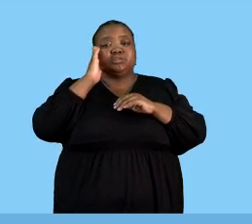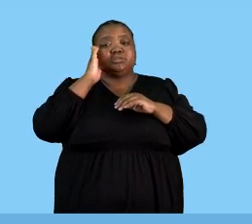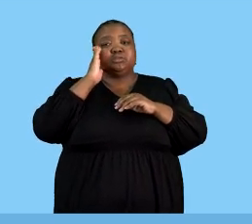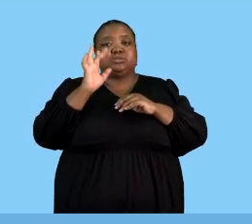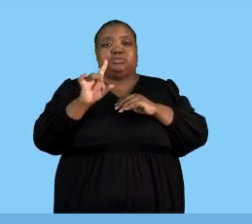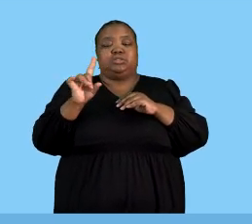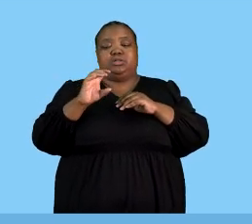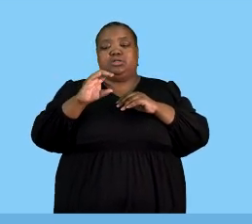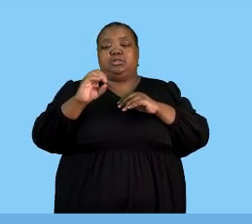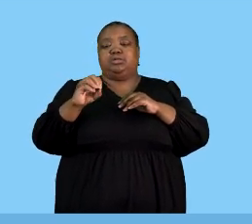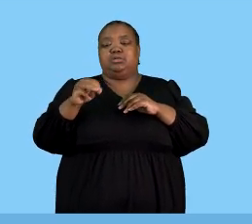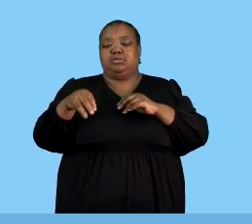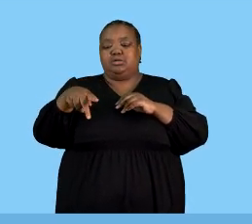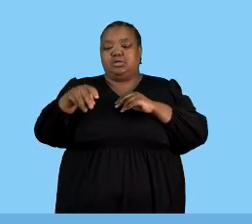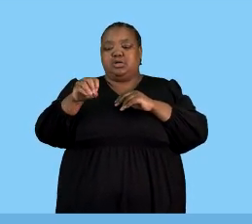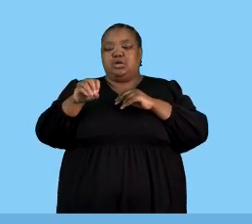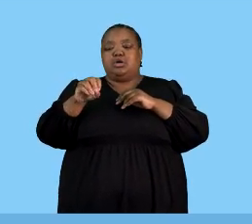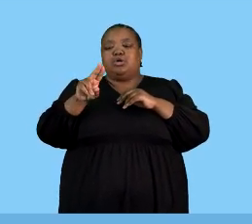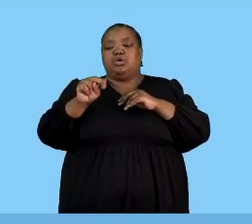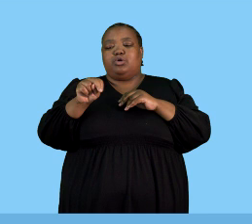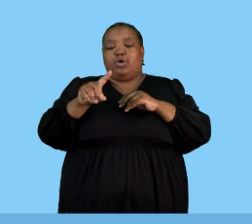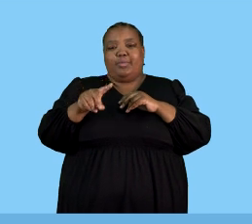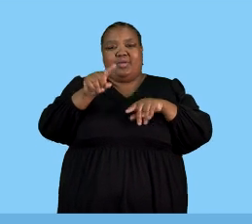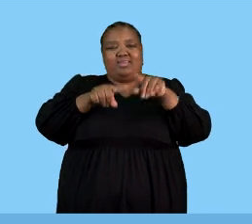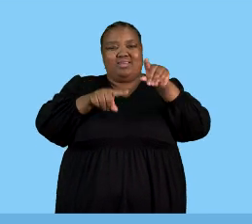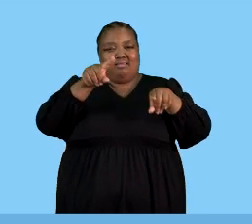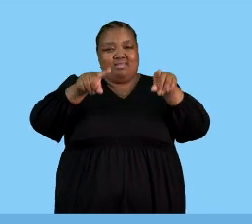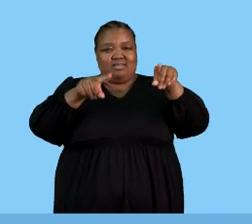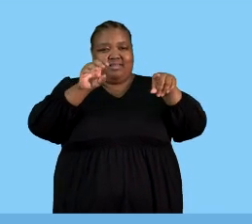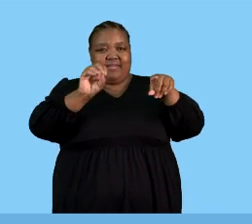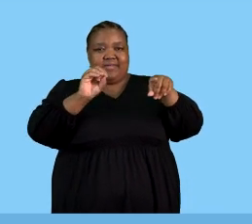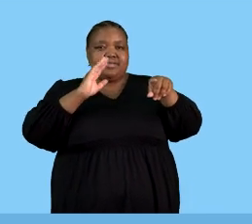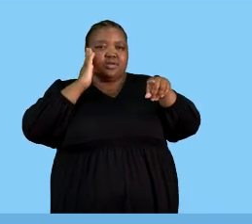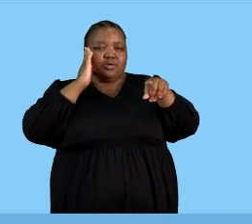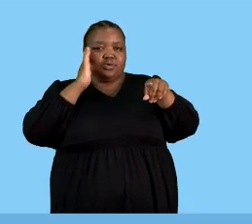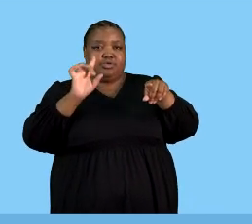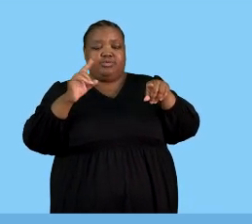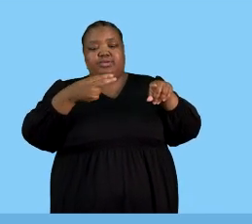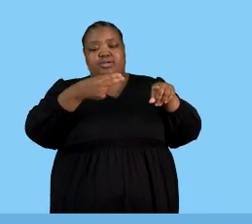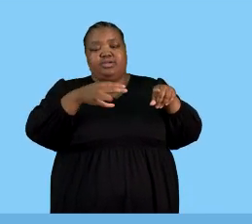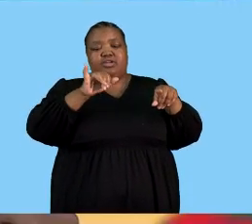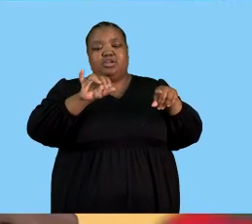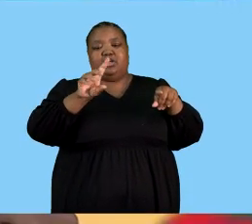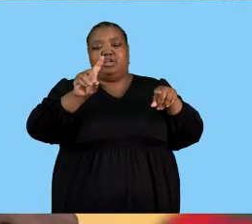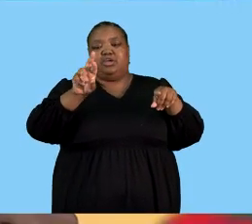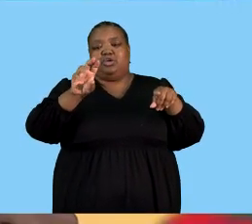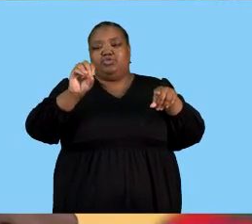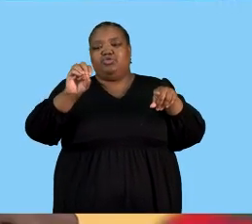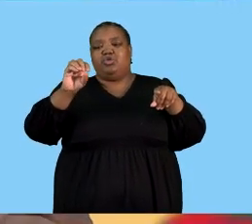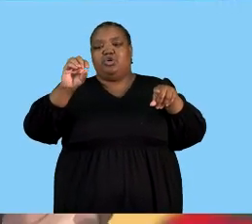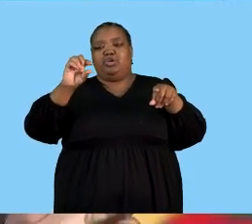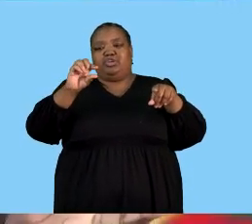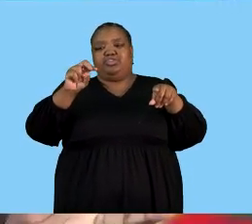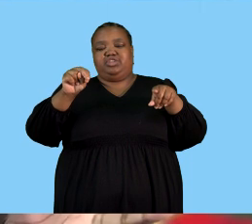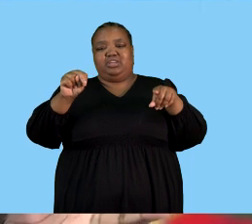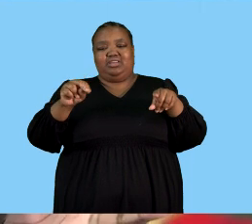And then we also know that a compound has different properties than the elements that make it up. We do know that a hydrogen is a